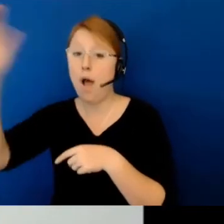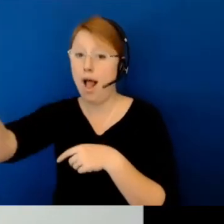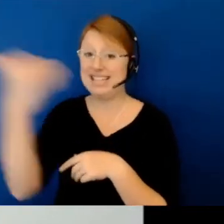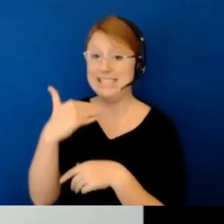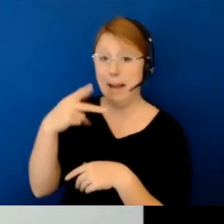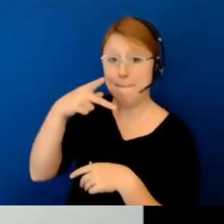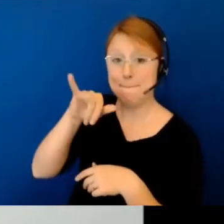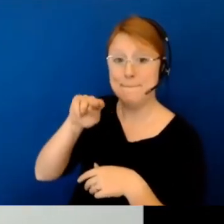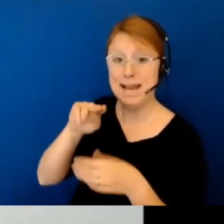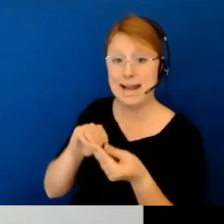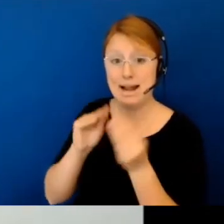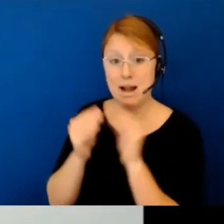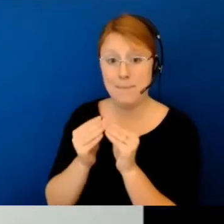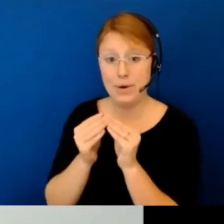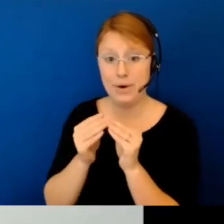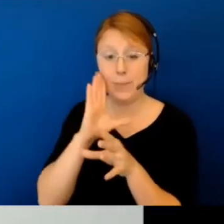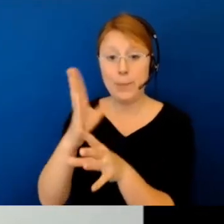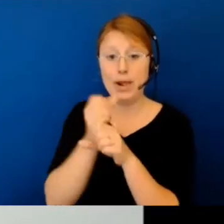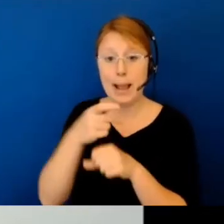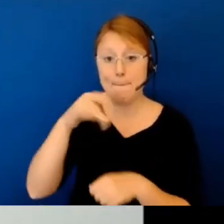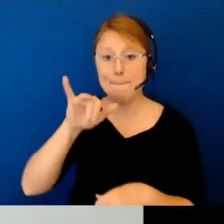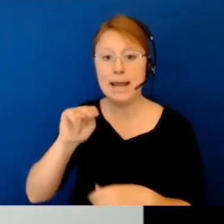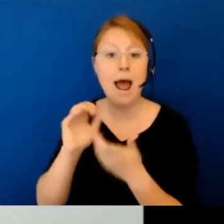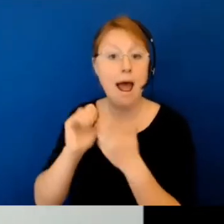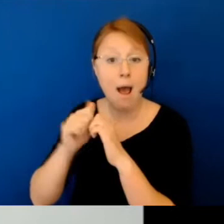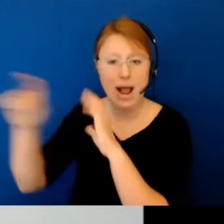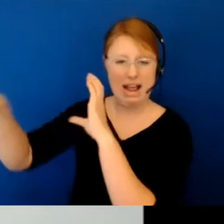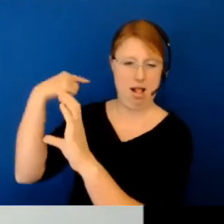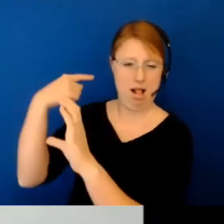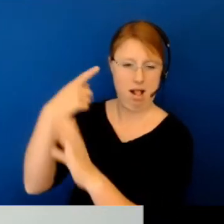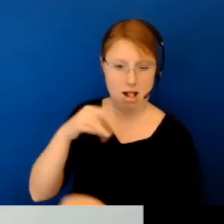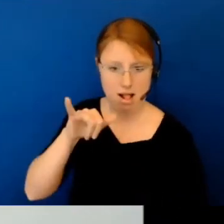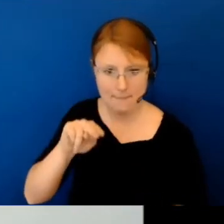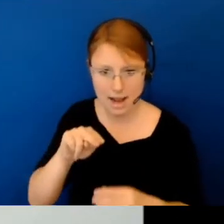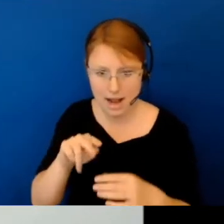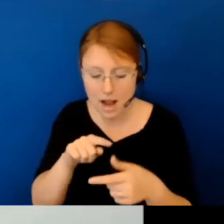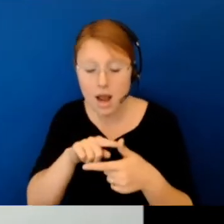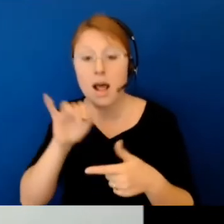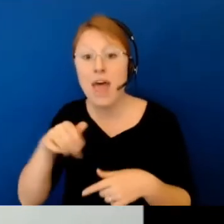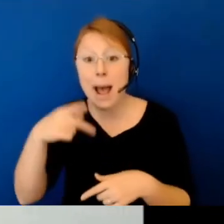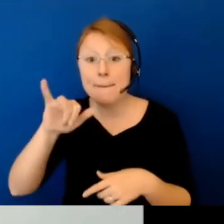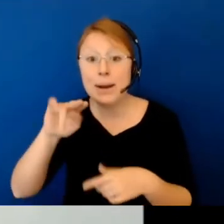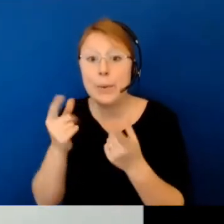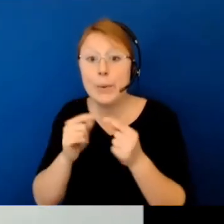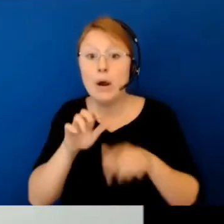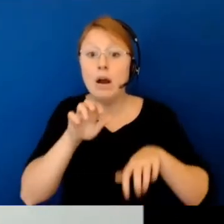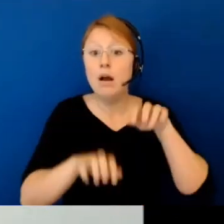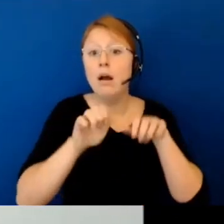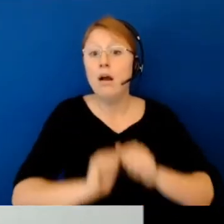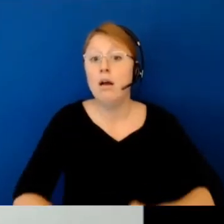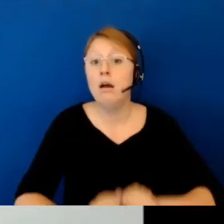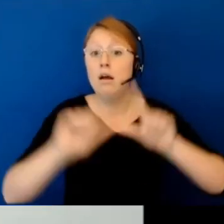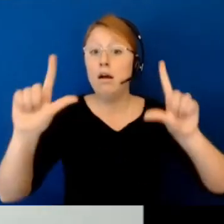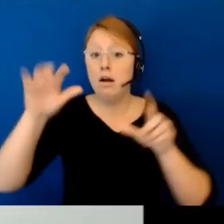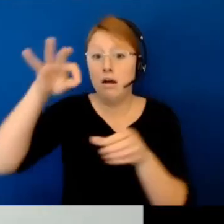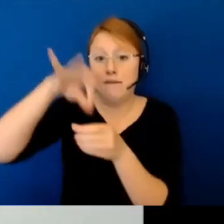PIN. You'll receive this PIN in a separate email, and you will use the PIN to access your accessible electronic ballot